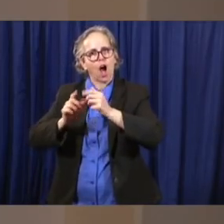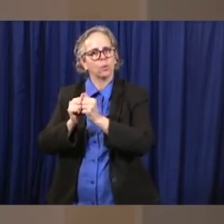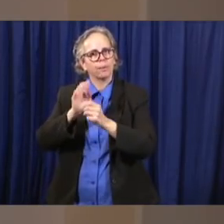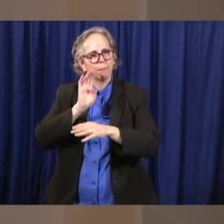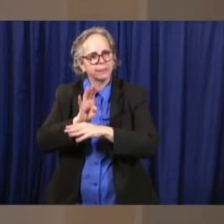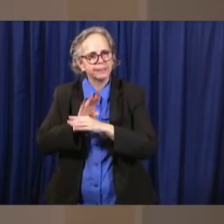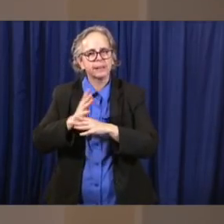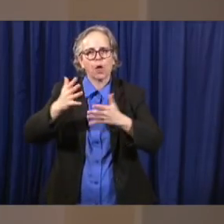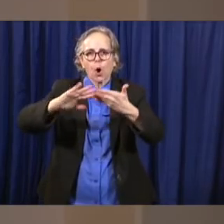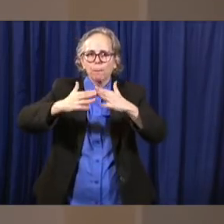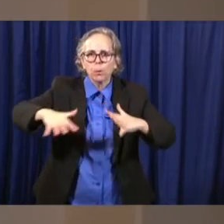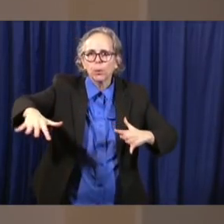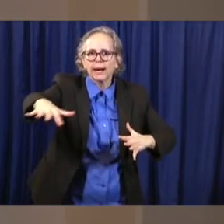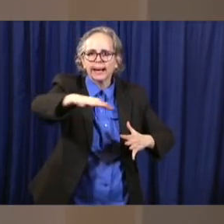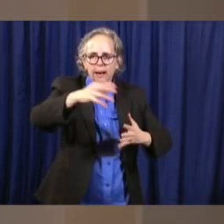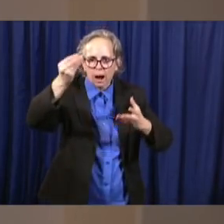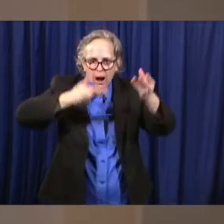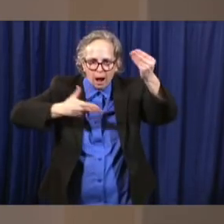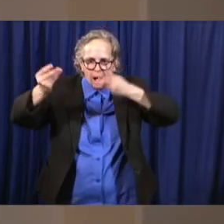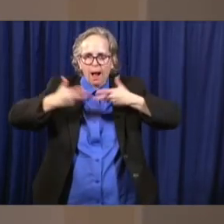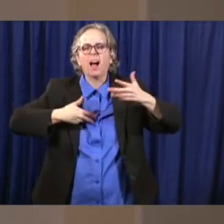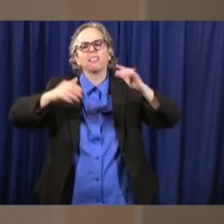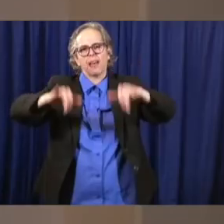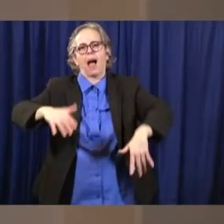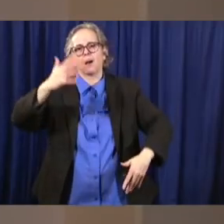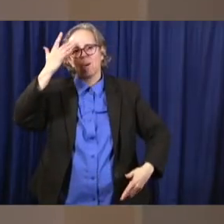the difficult time. Thank you.